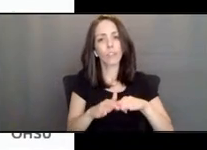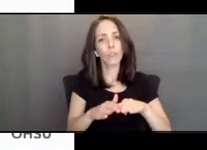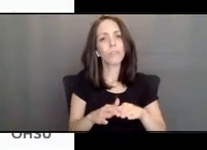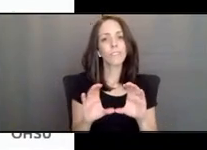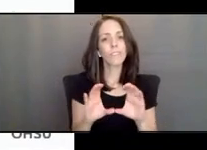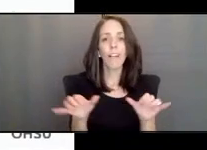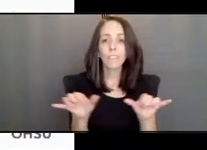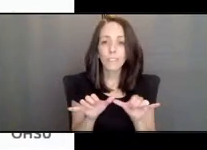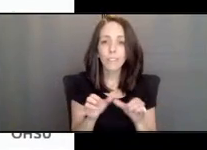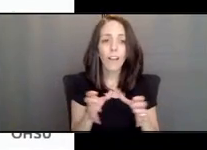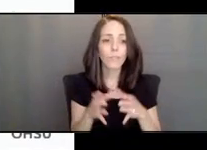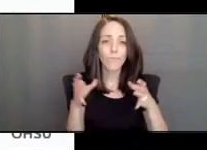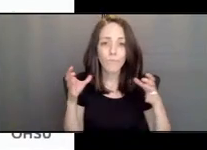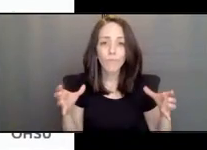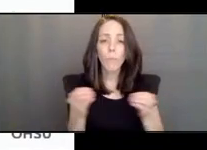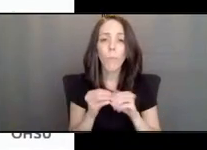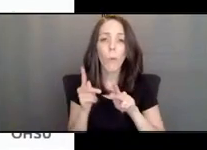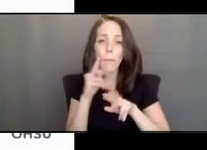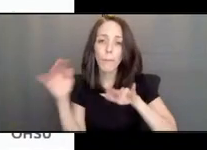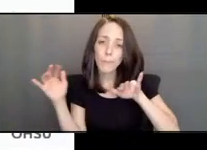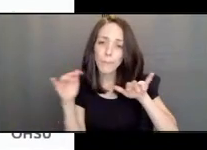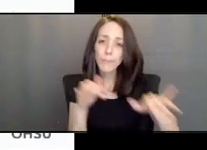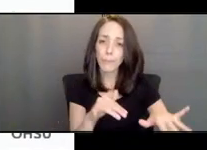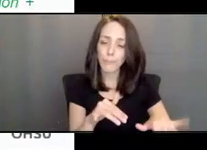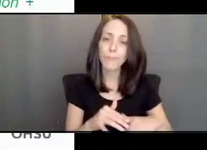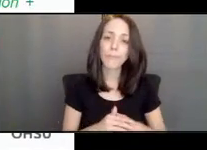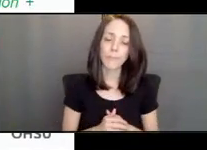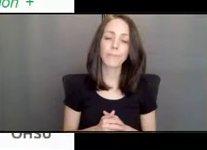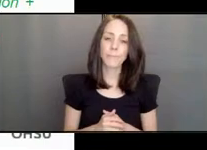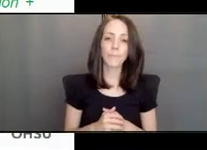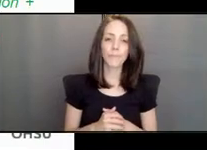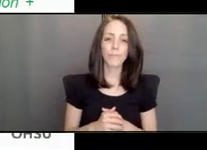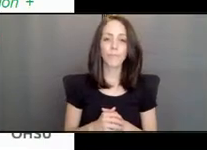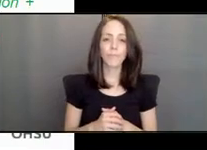demands warrant. Next slide.